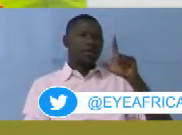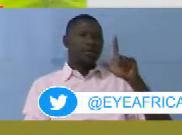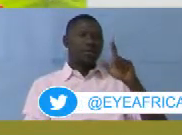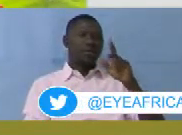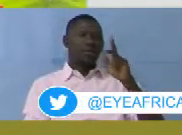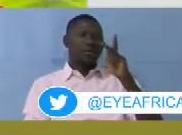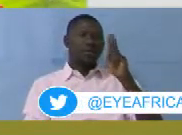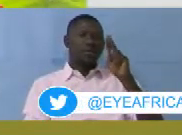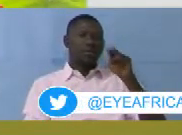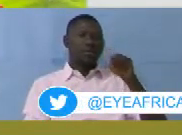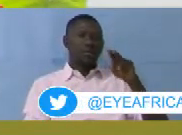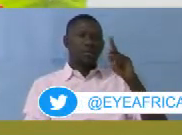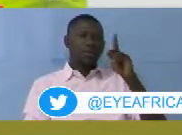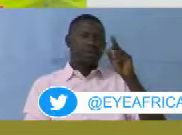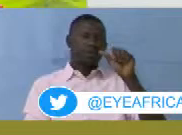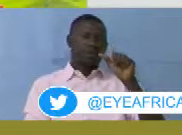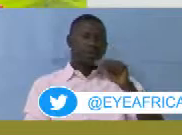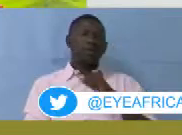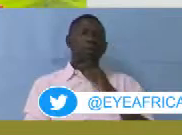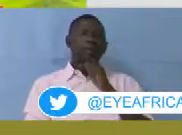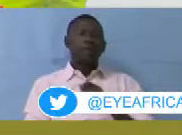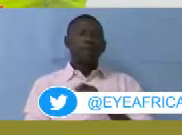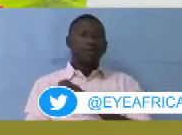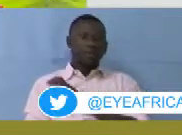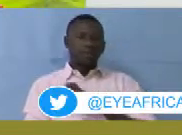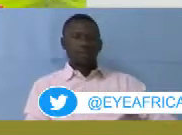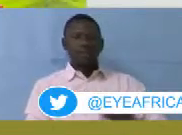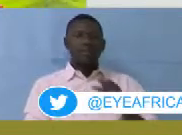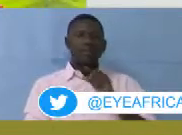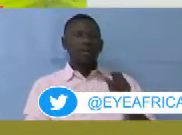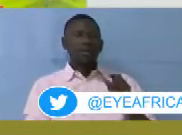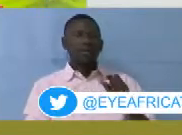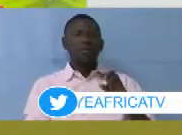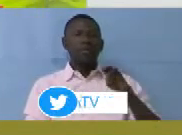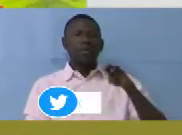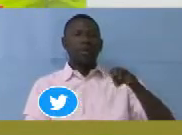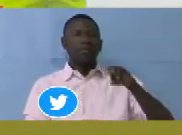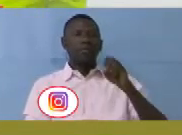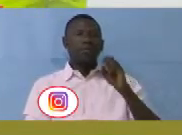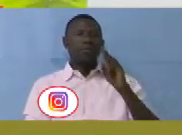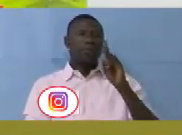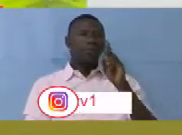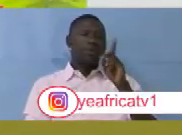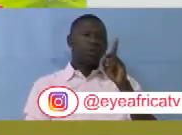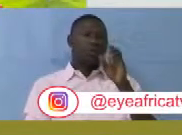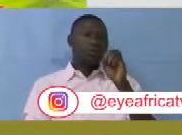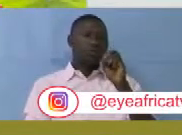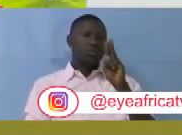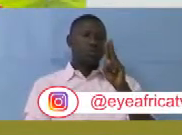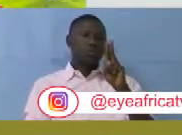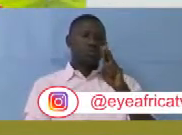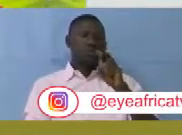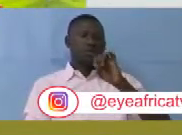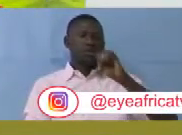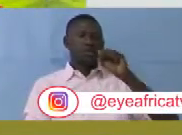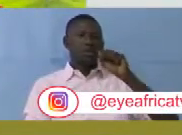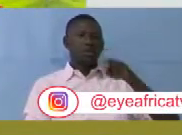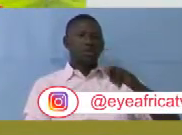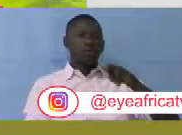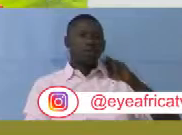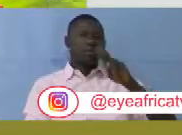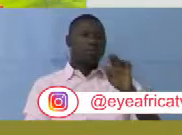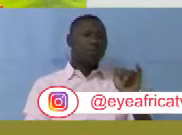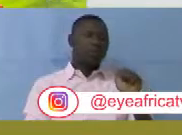Yeah, we call him Ojuku. Ojuku. He is late now. Bandale saying.